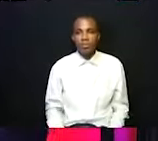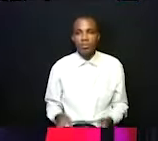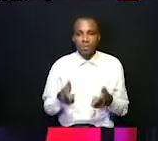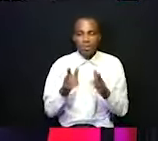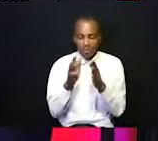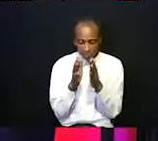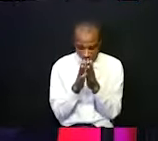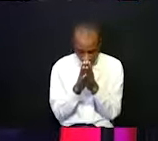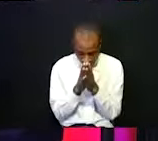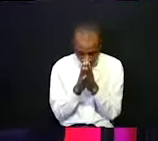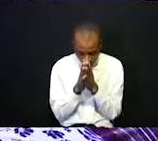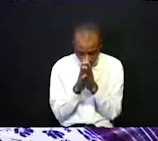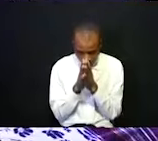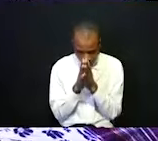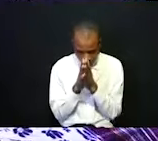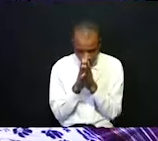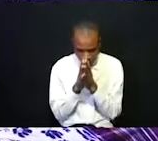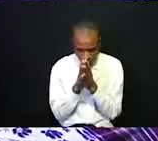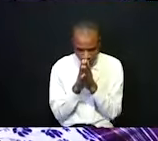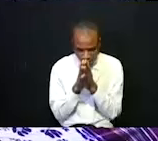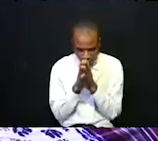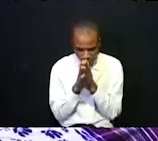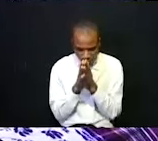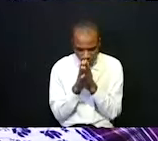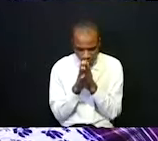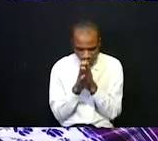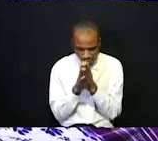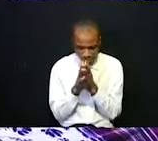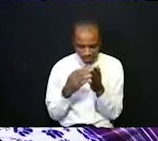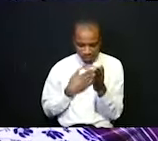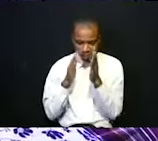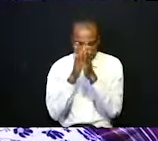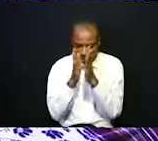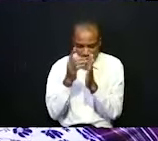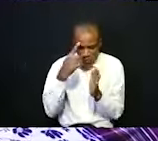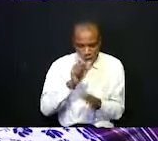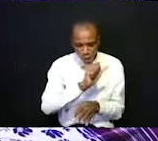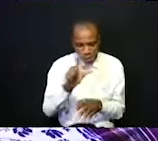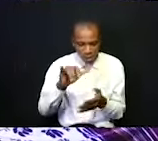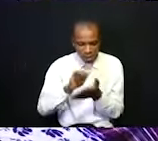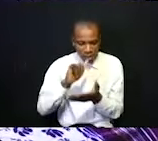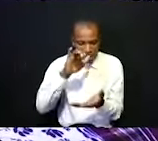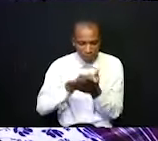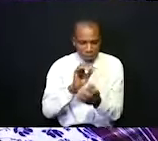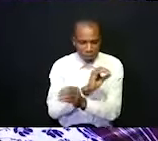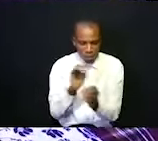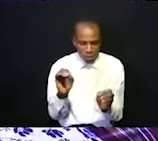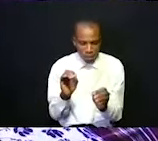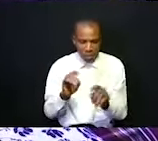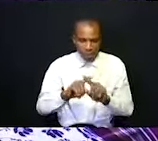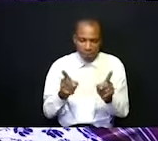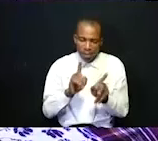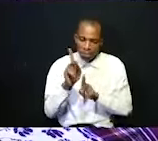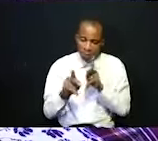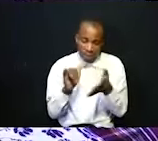down our heads now? Mama, I want to pray for those who are not married. Say me bomb pa ye ma won an ware ye no. And they desire